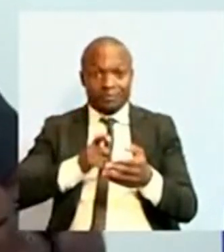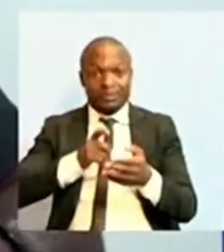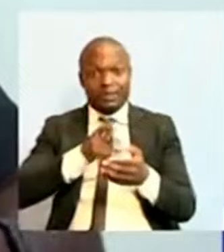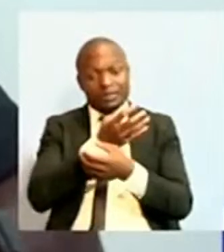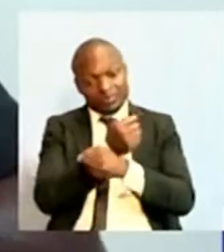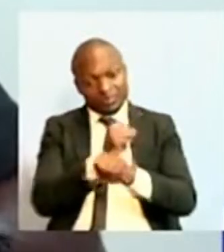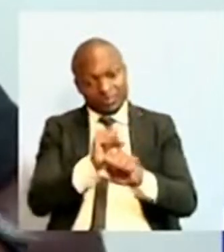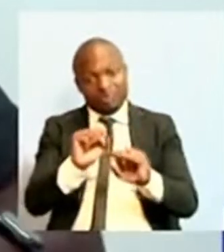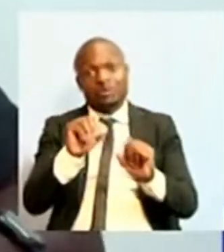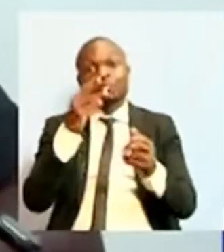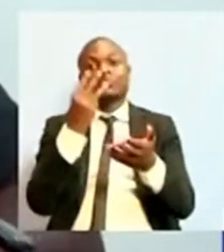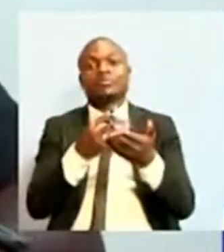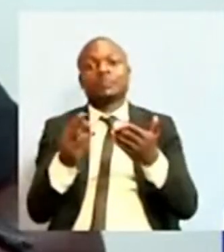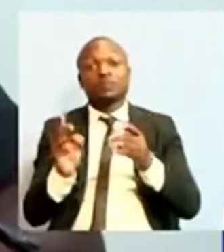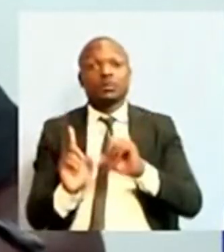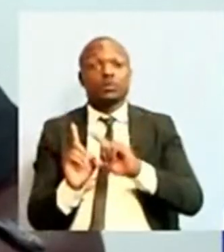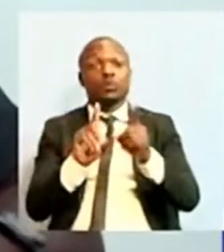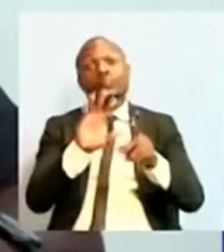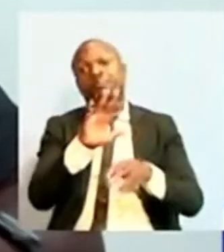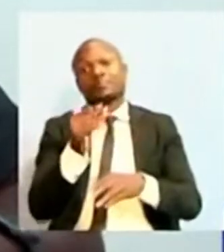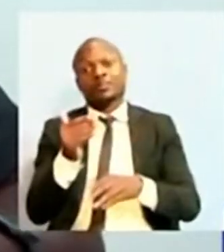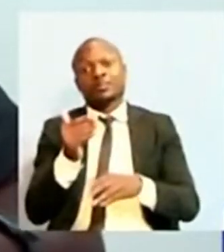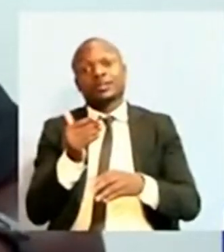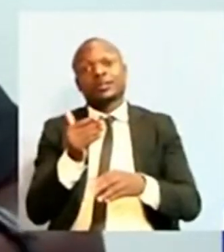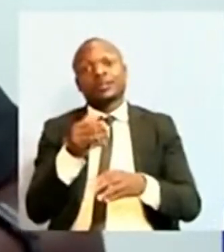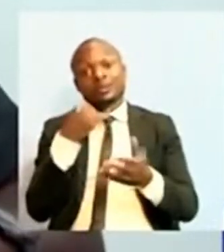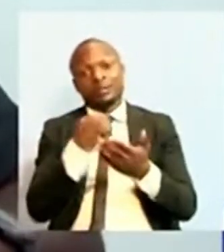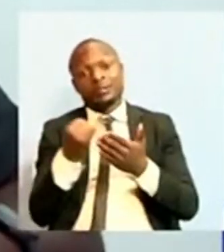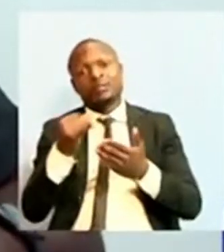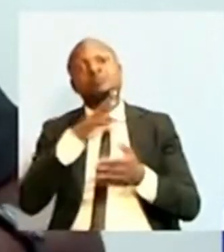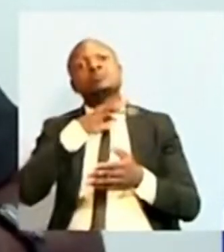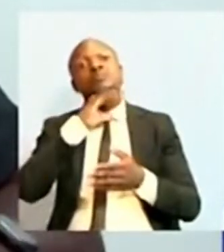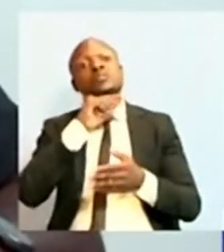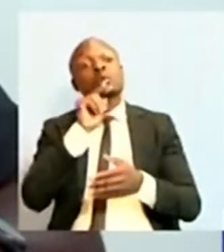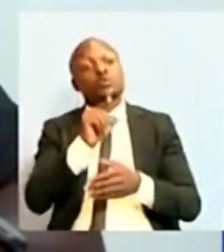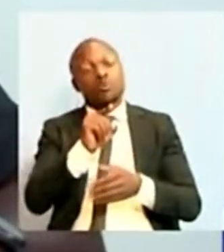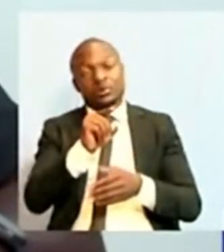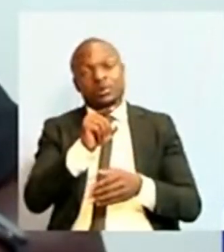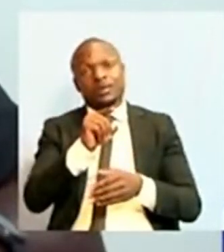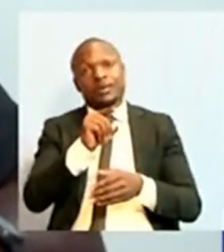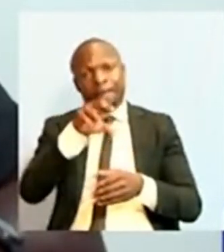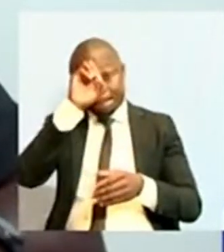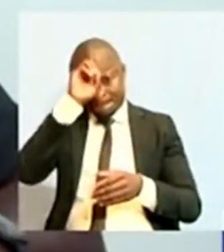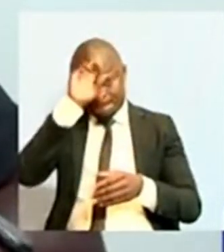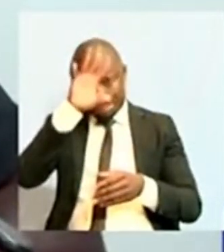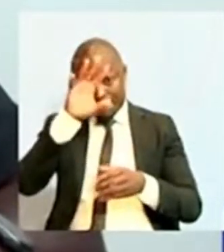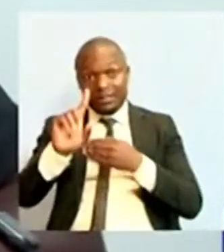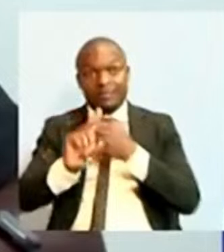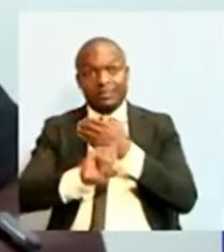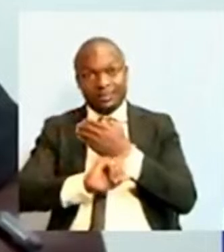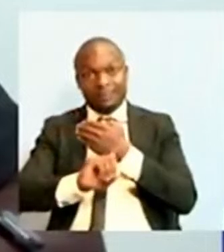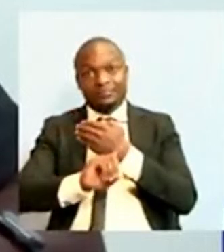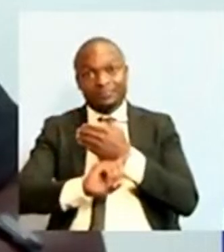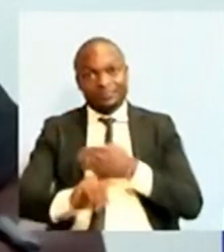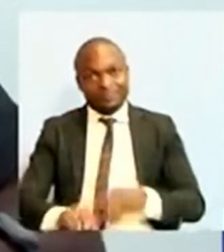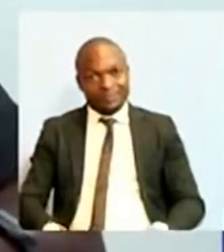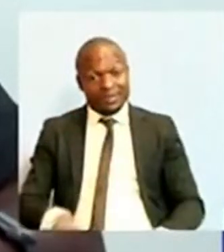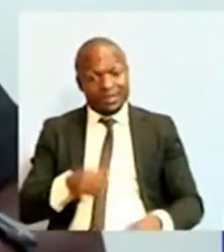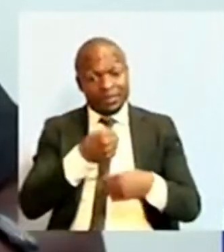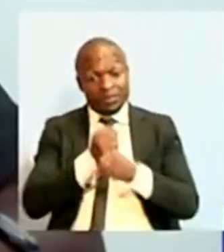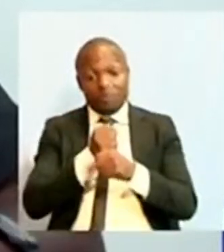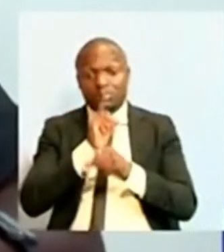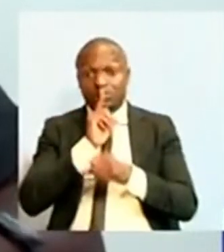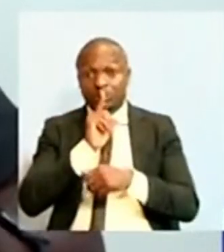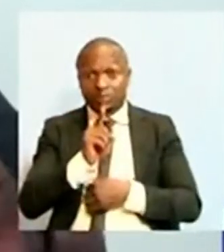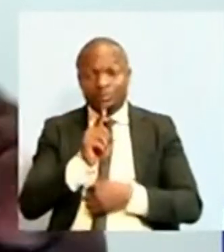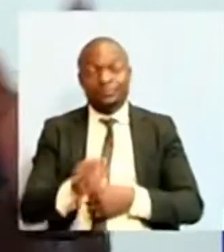you go back. Issues of waste, you are a mining town. Make sure that